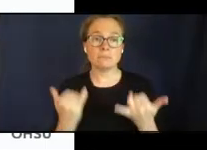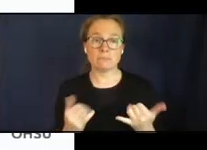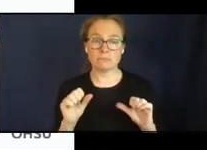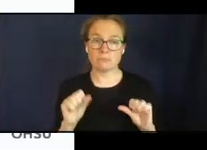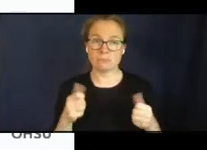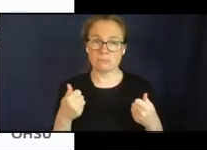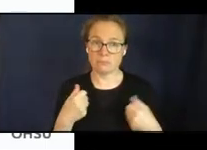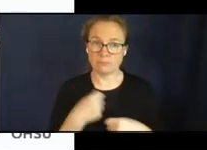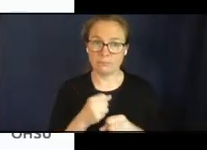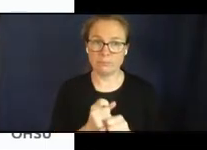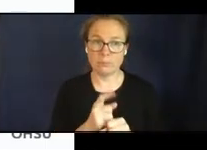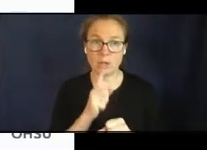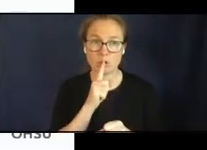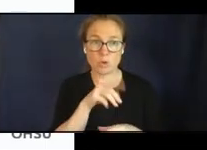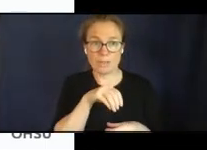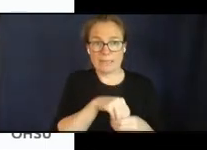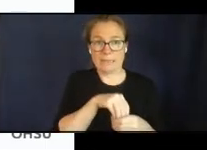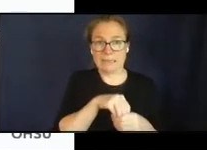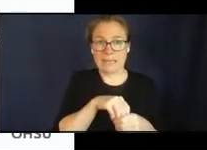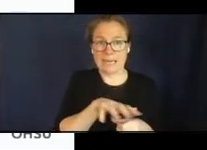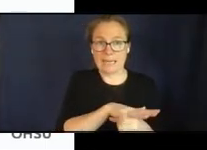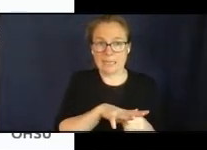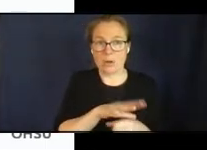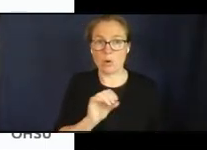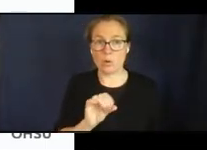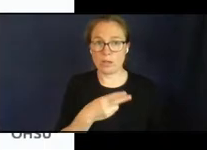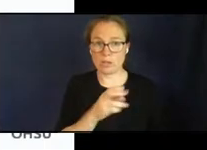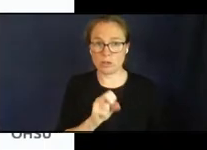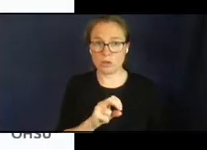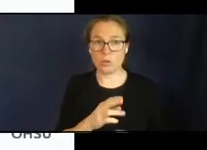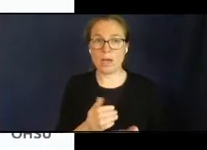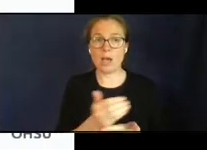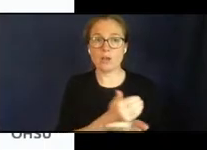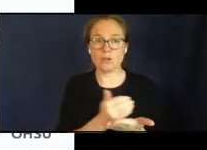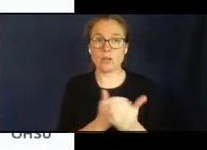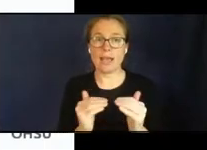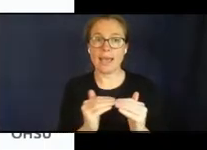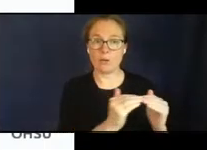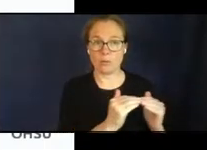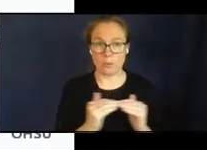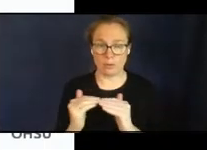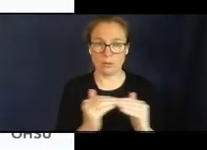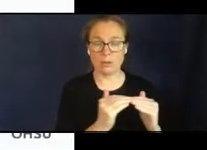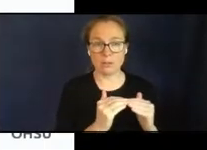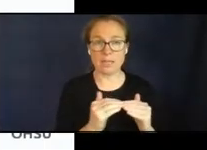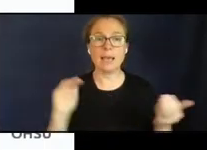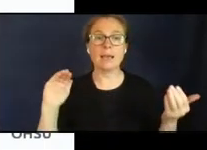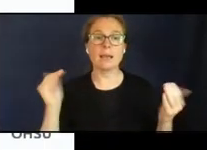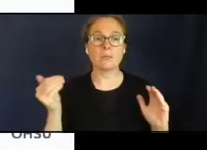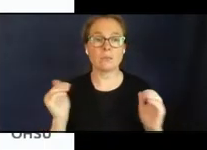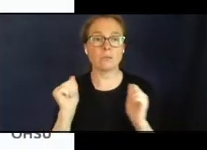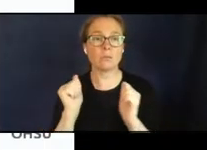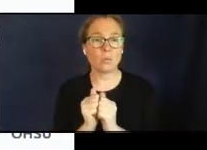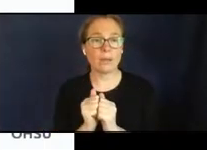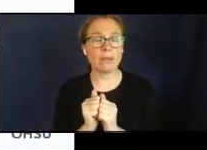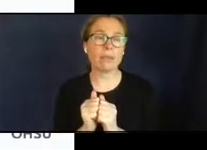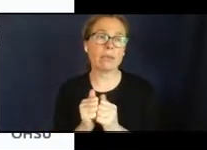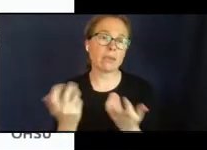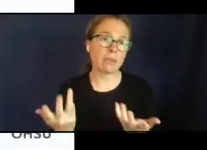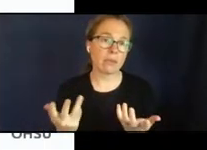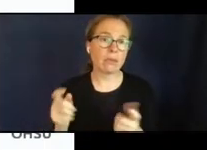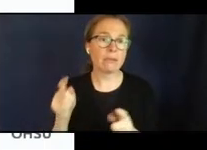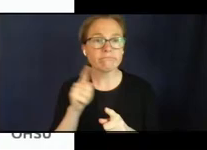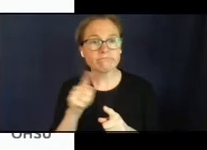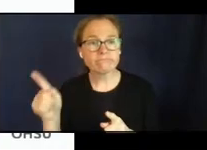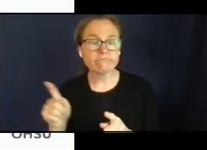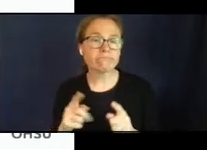to OHSU, salaries are equitable relative to the relevant criteria, and we